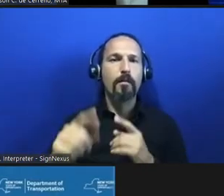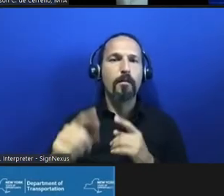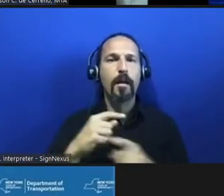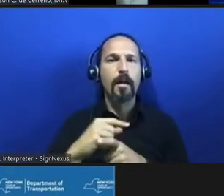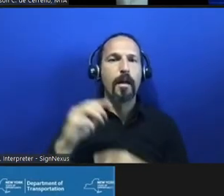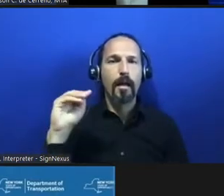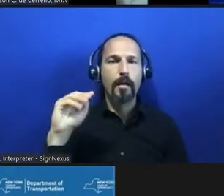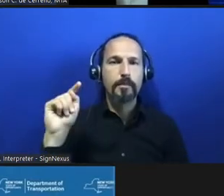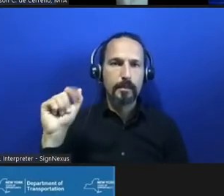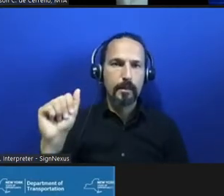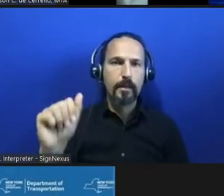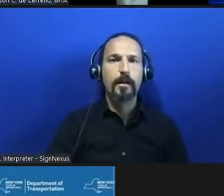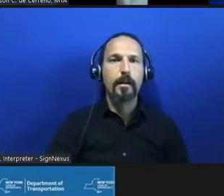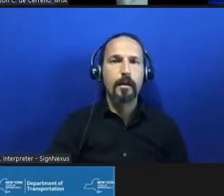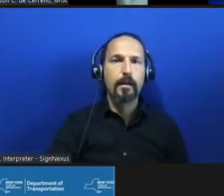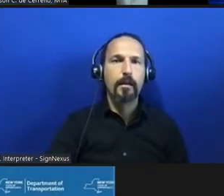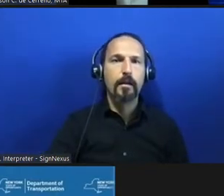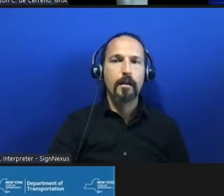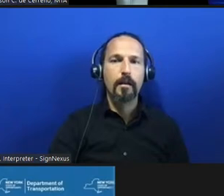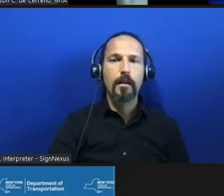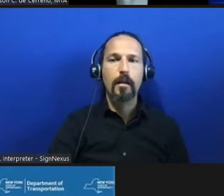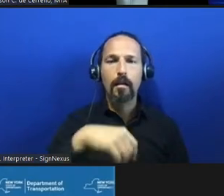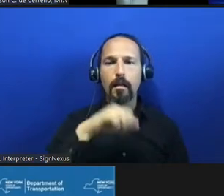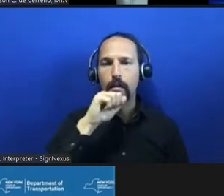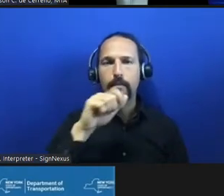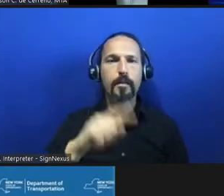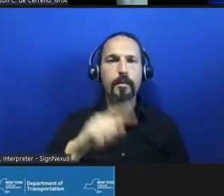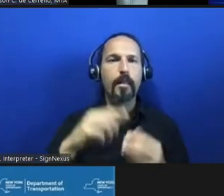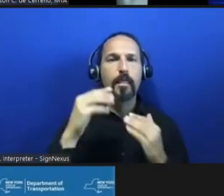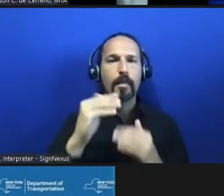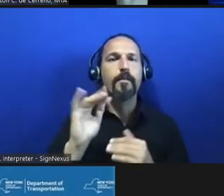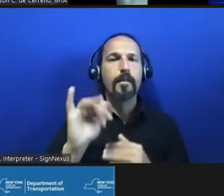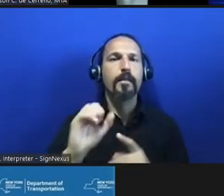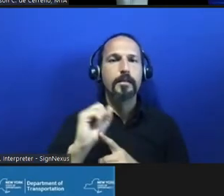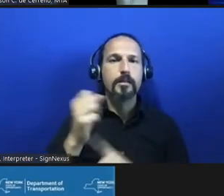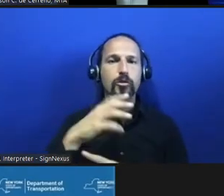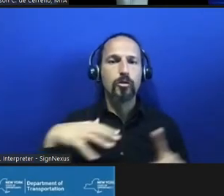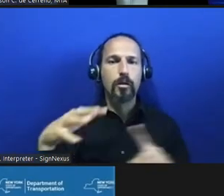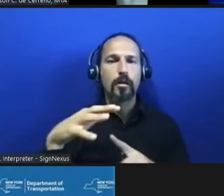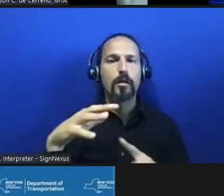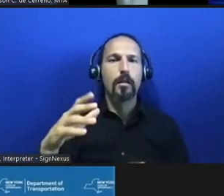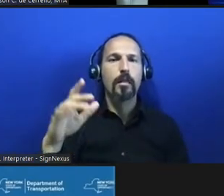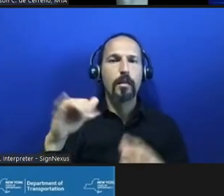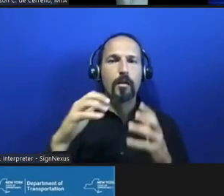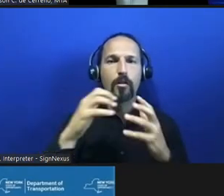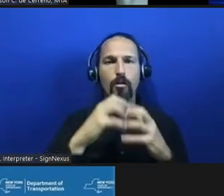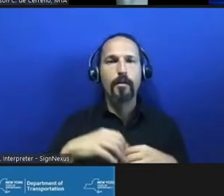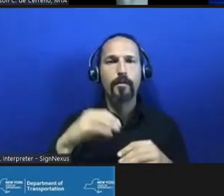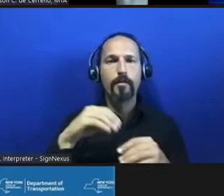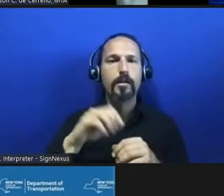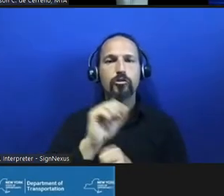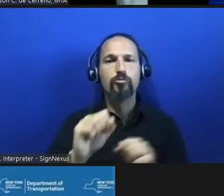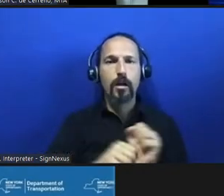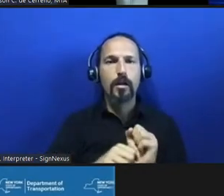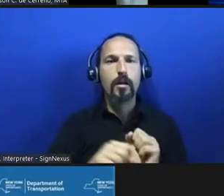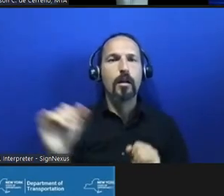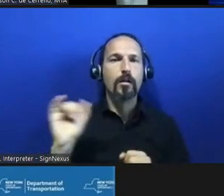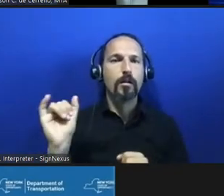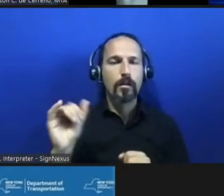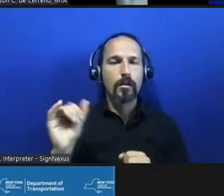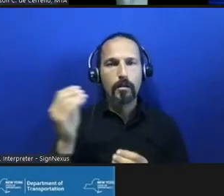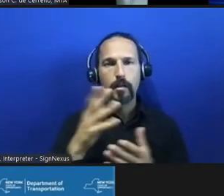the MTA I for one love being able to limit the conditions of our crumbling infrastructure in fast in fact